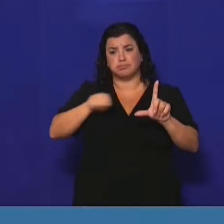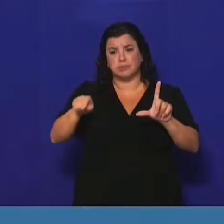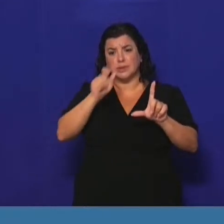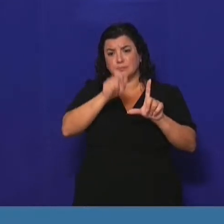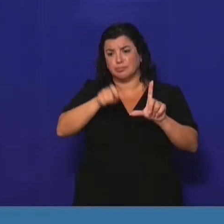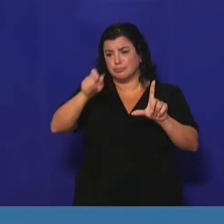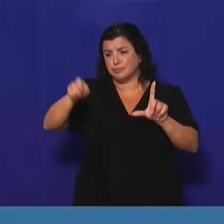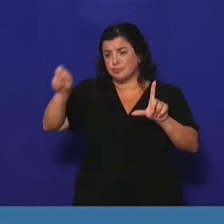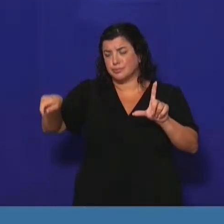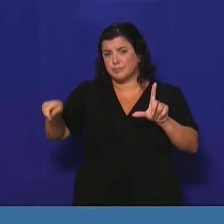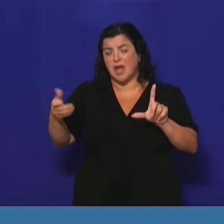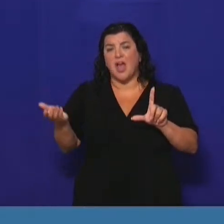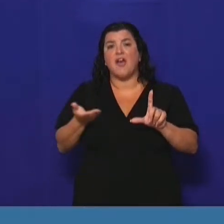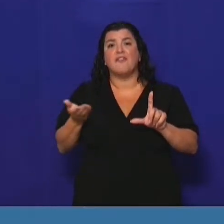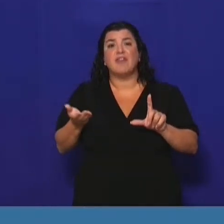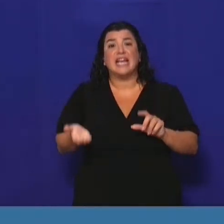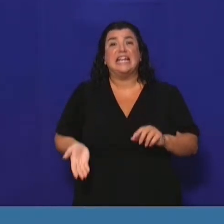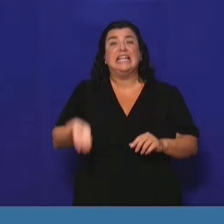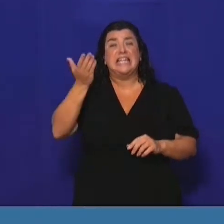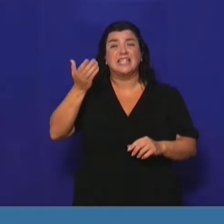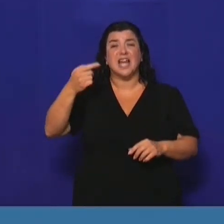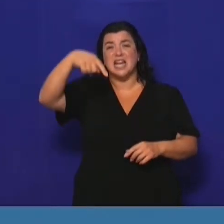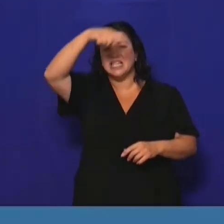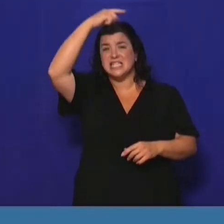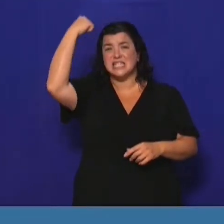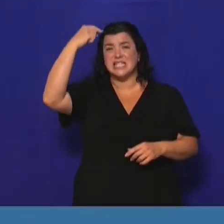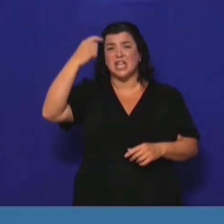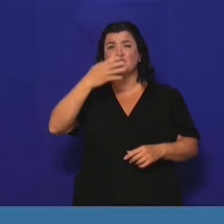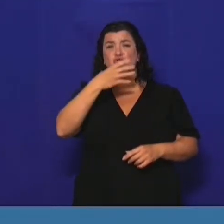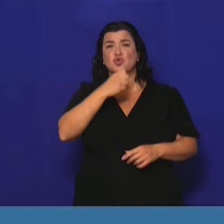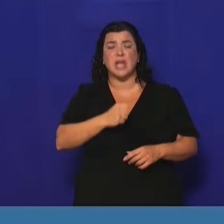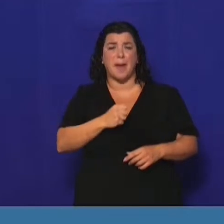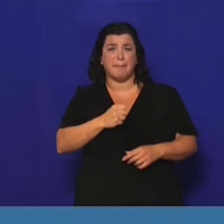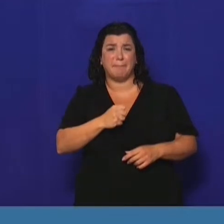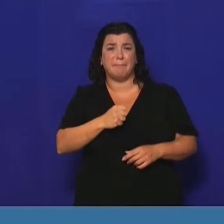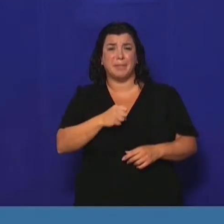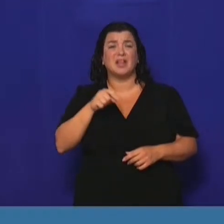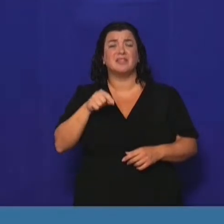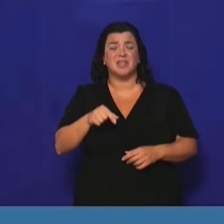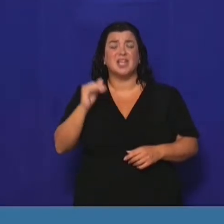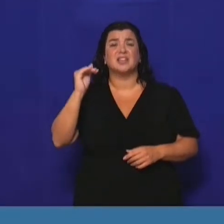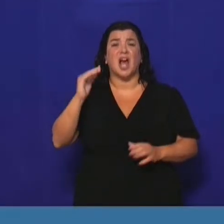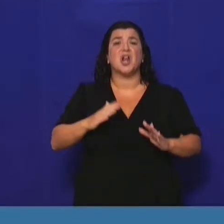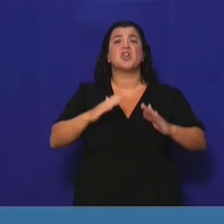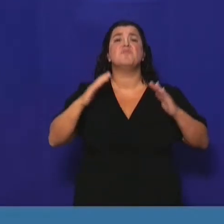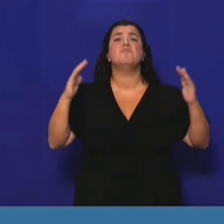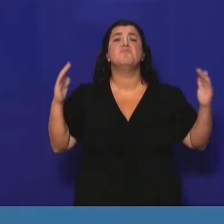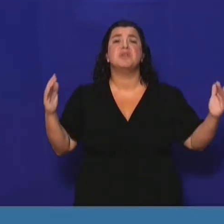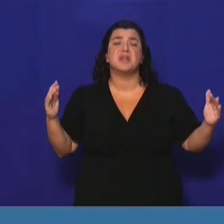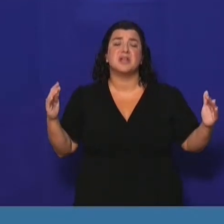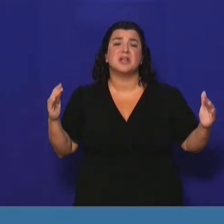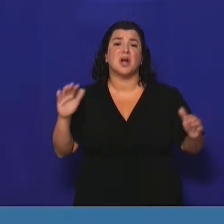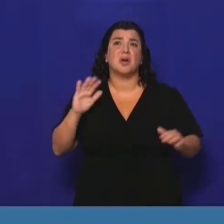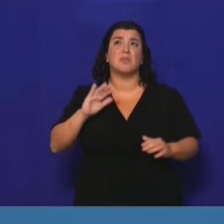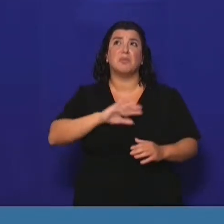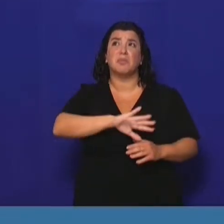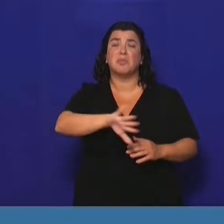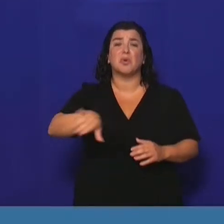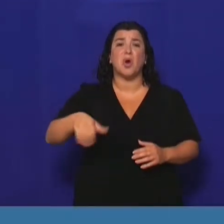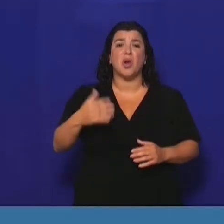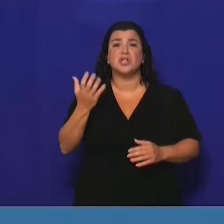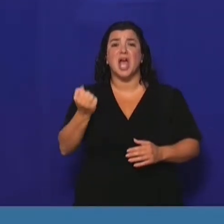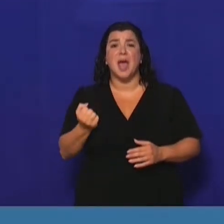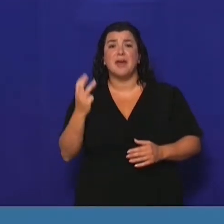każijiet kienu propju fir-residenza ta' San Giuseppe li hemmhekk ukoll hija home li hija kbira li totali hemmhekk hemm kważi